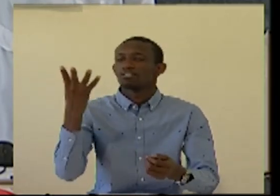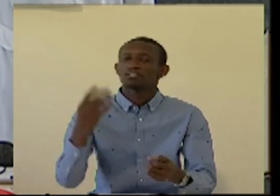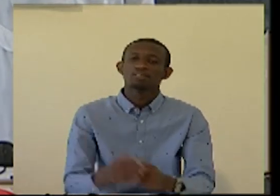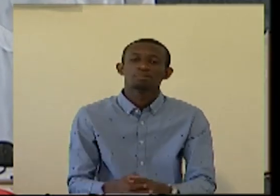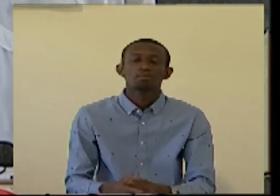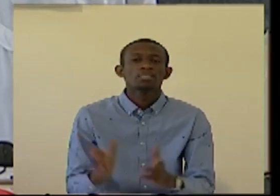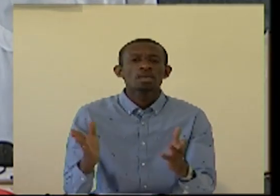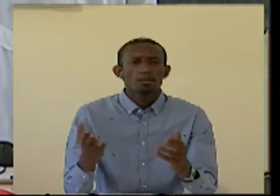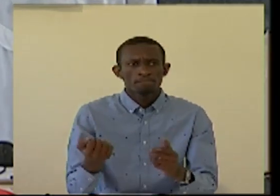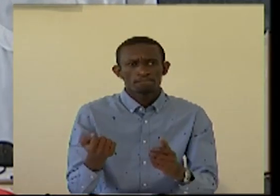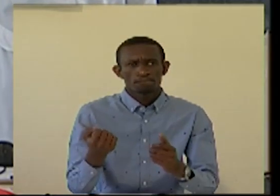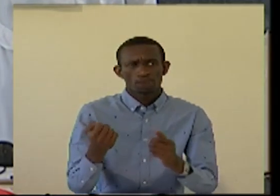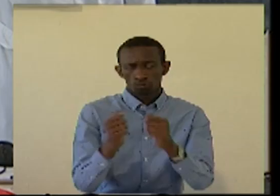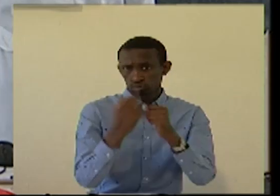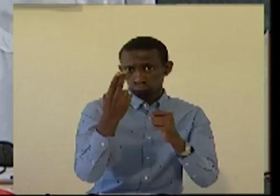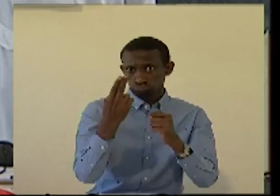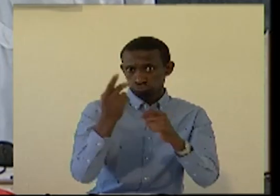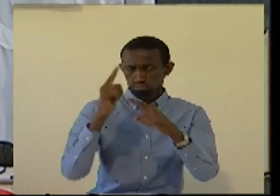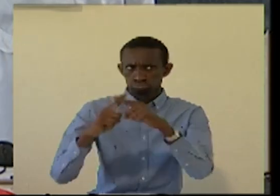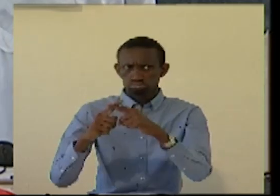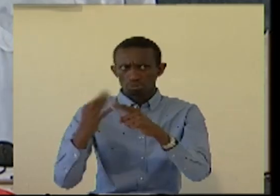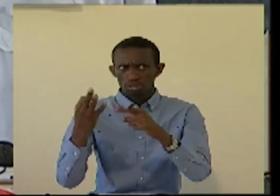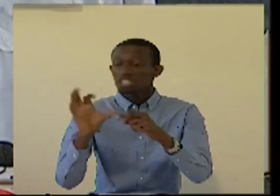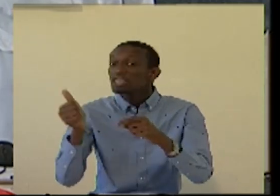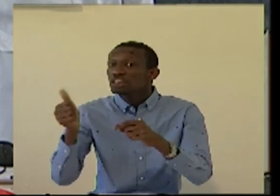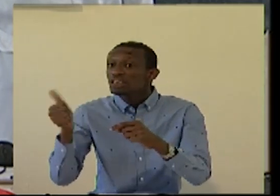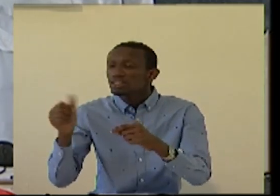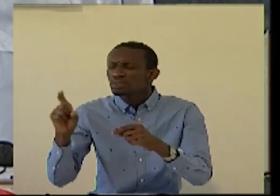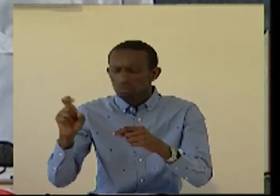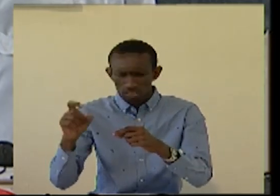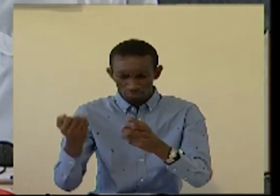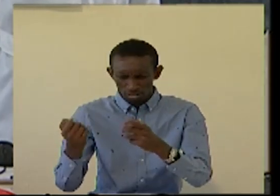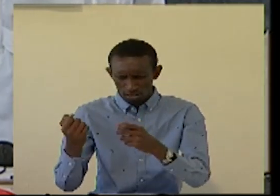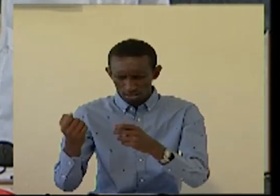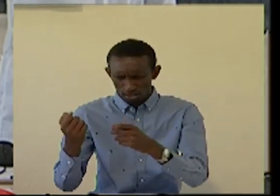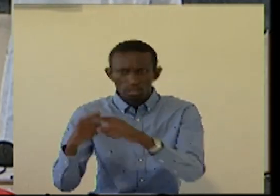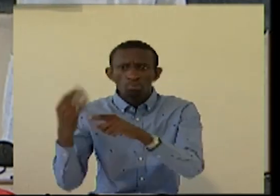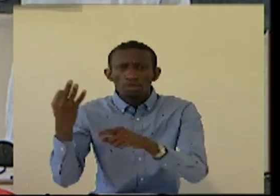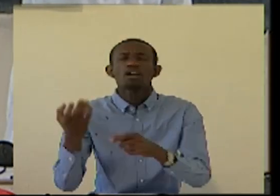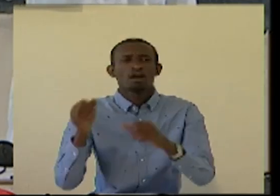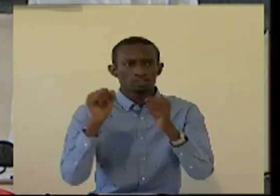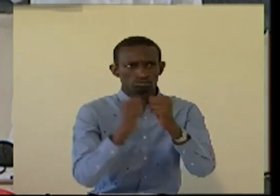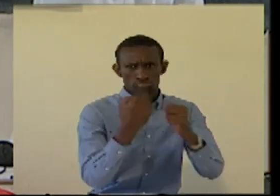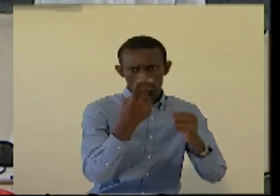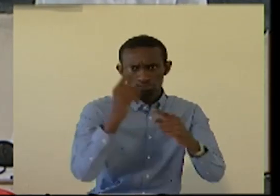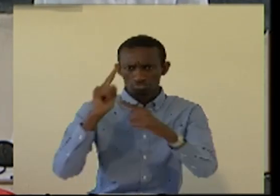you take 12 times 3, because it is 3 times, and this one will be having, or will